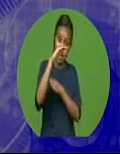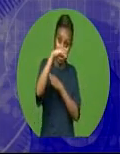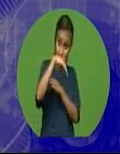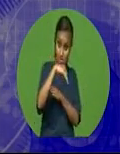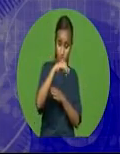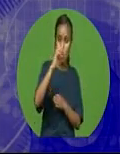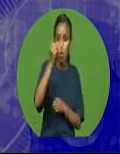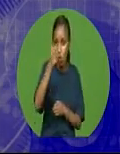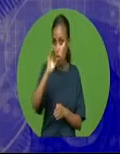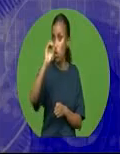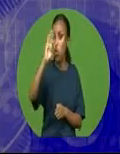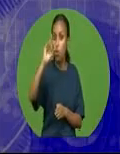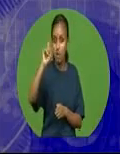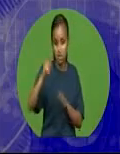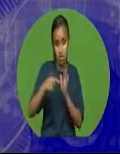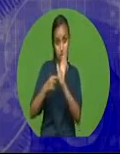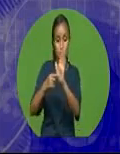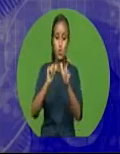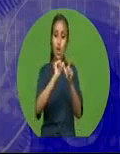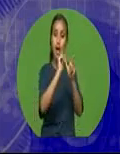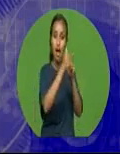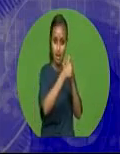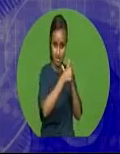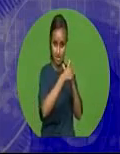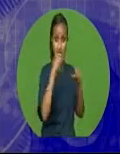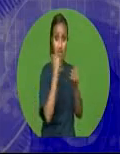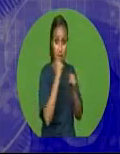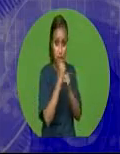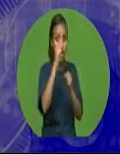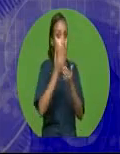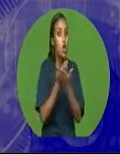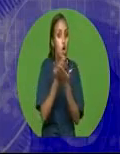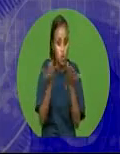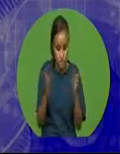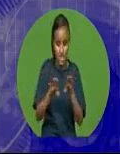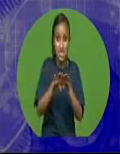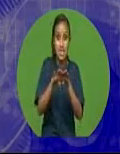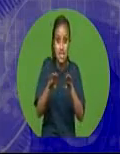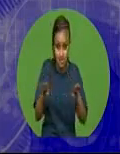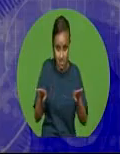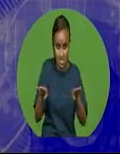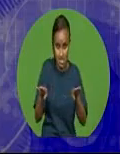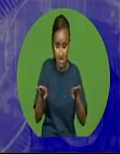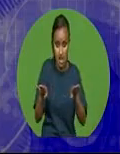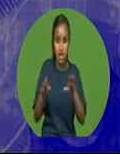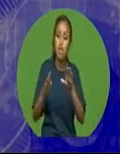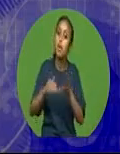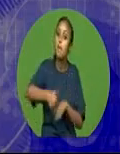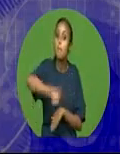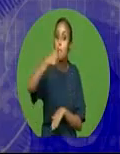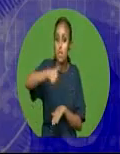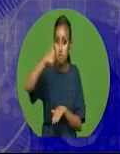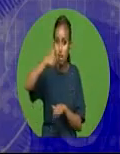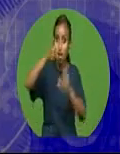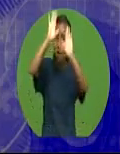word inclined and oblique refers to the angle which is made by the object's surface and